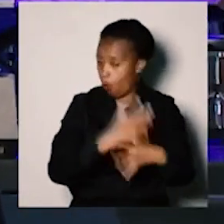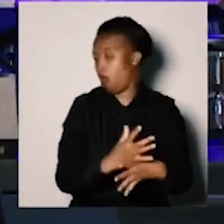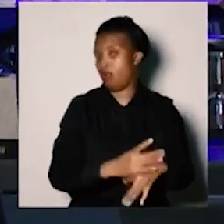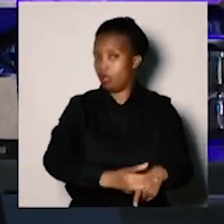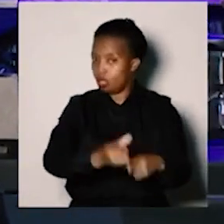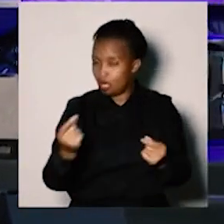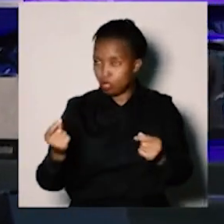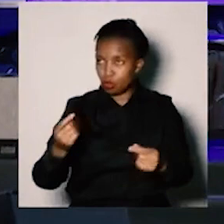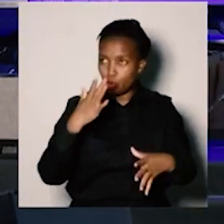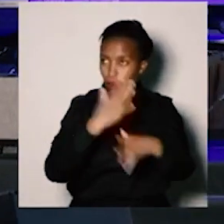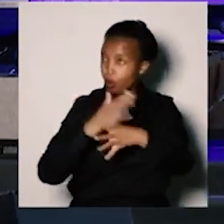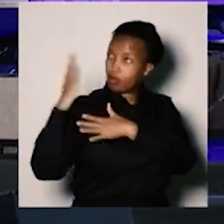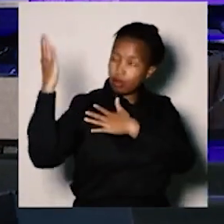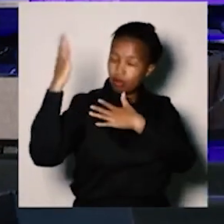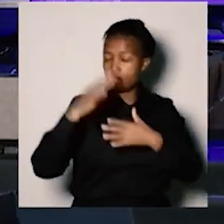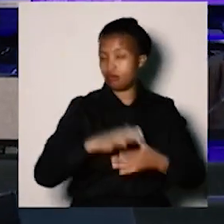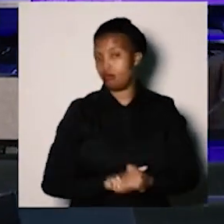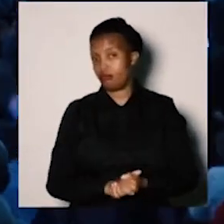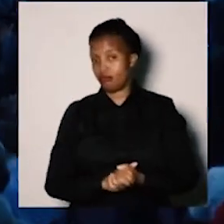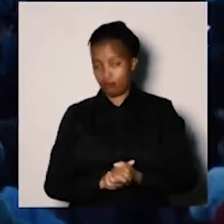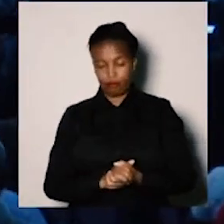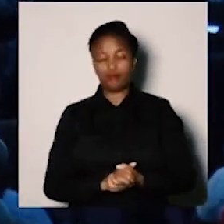week, Bazalan?